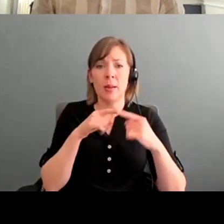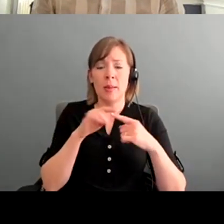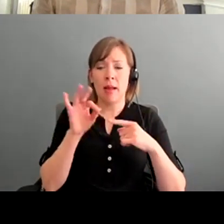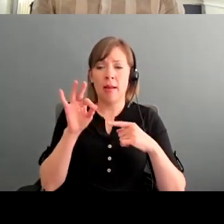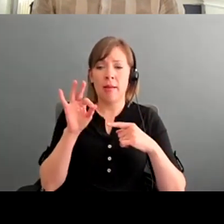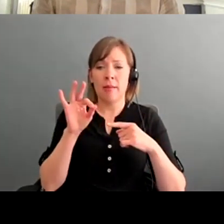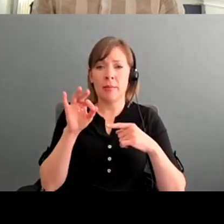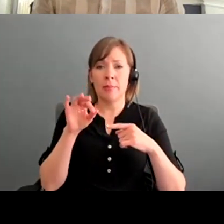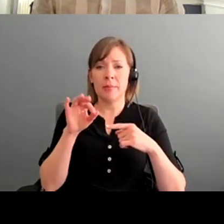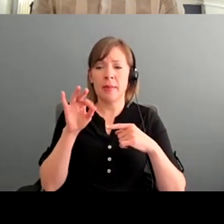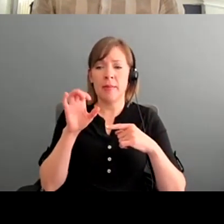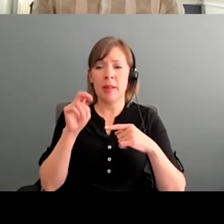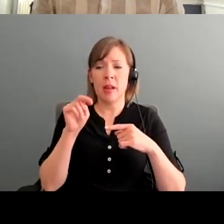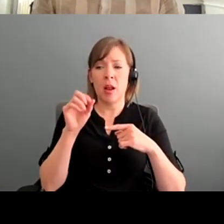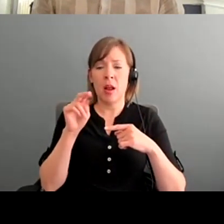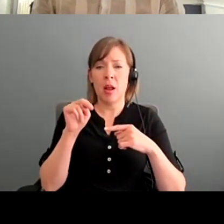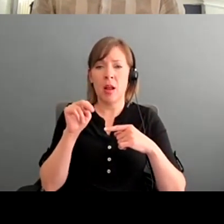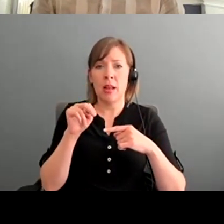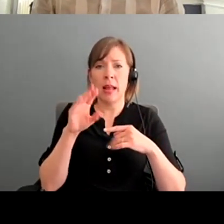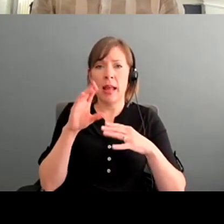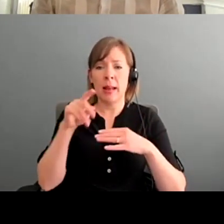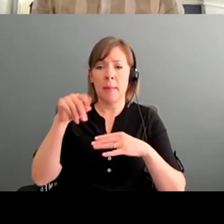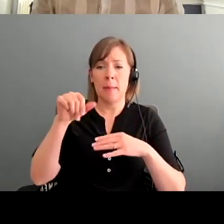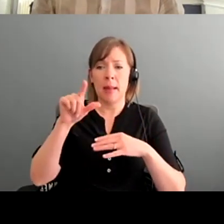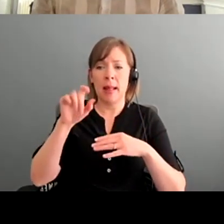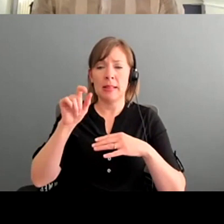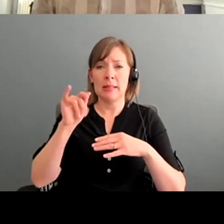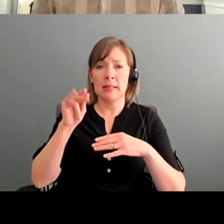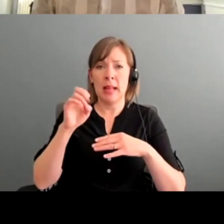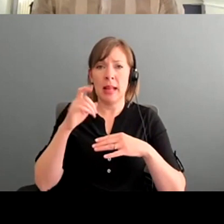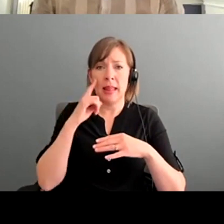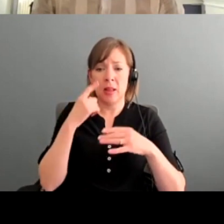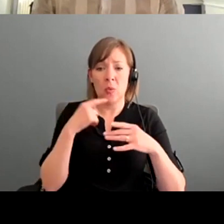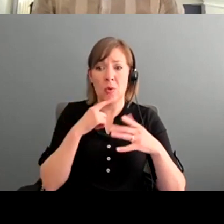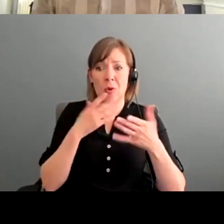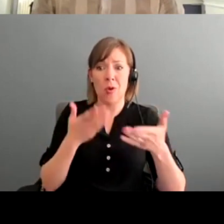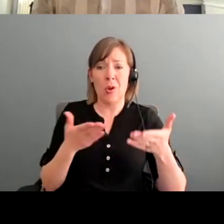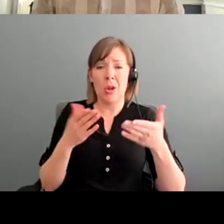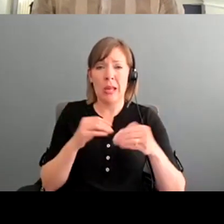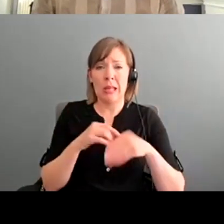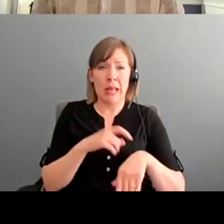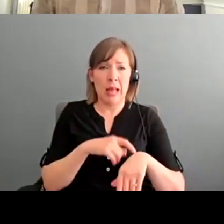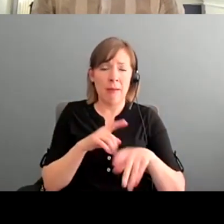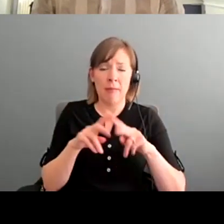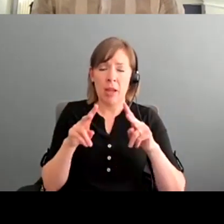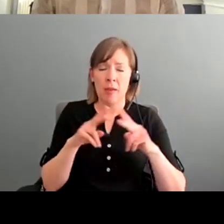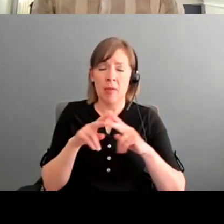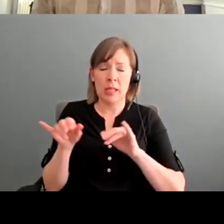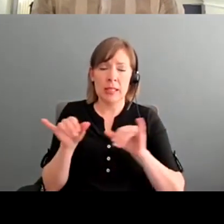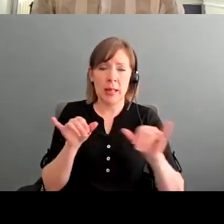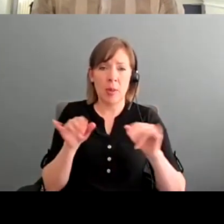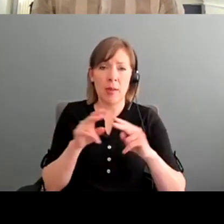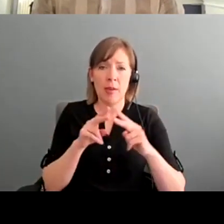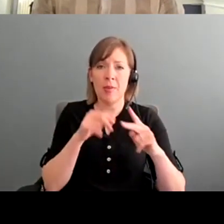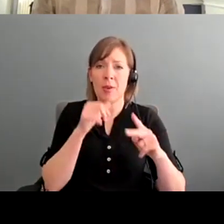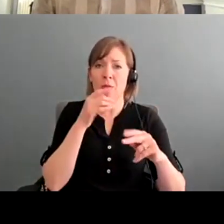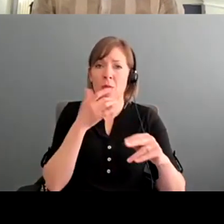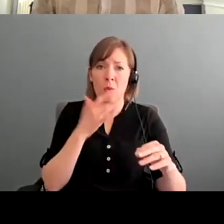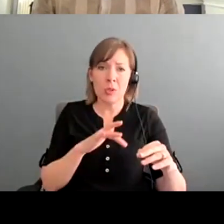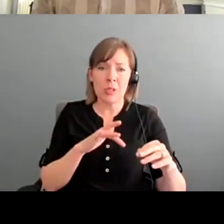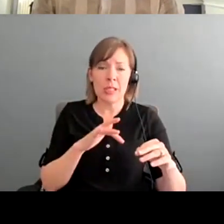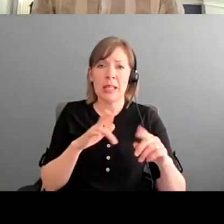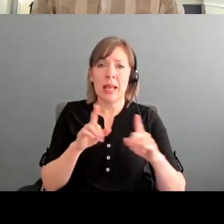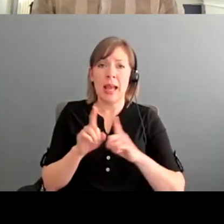on in Palestine. I think we are in times that are very similar, very unfortunately,